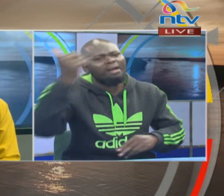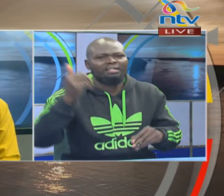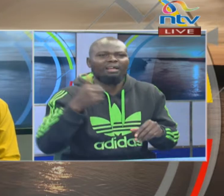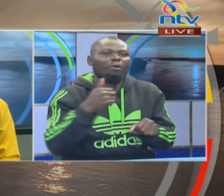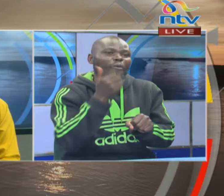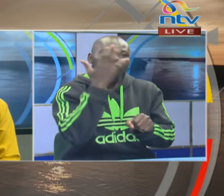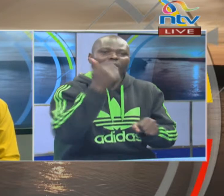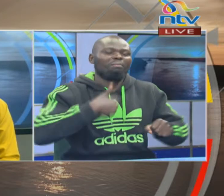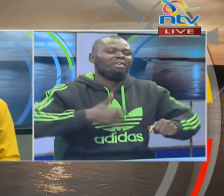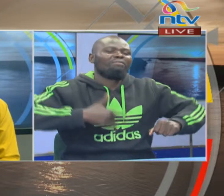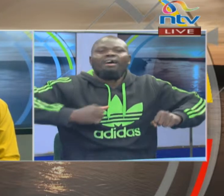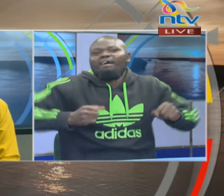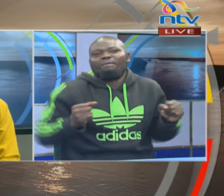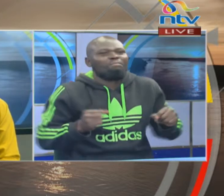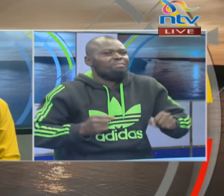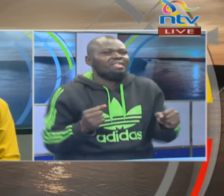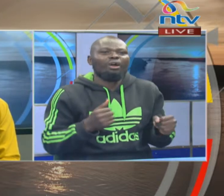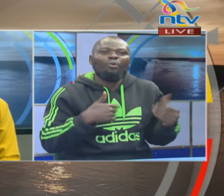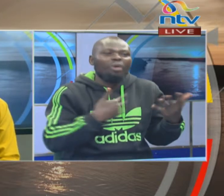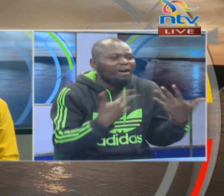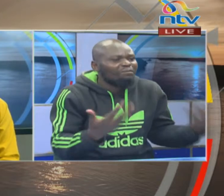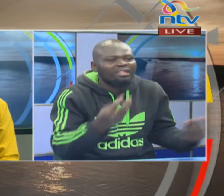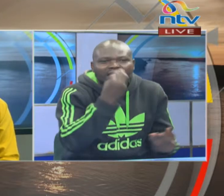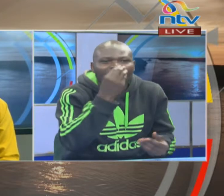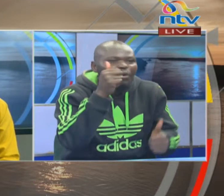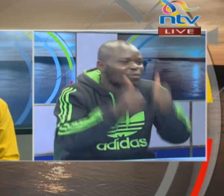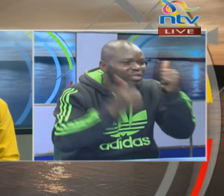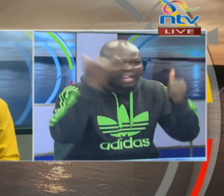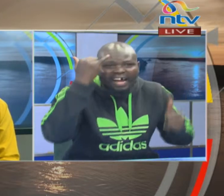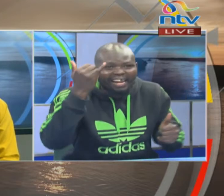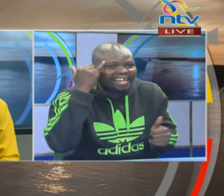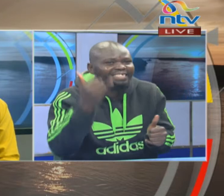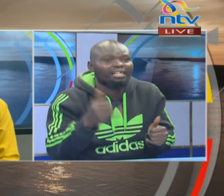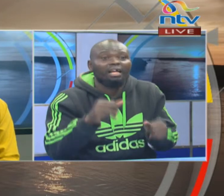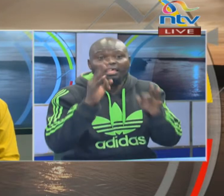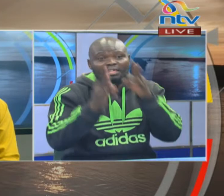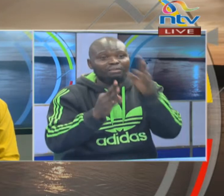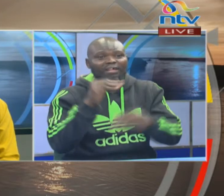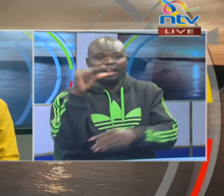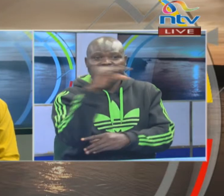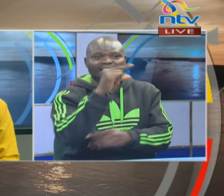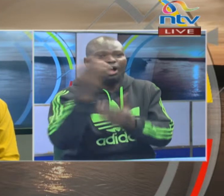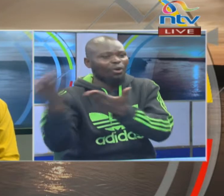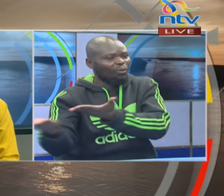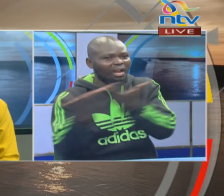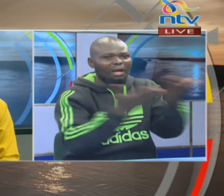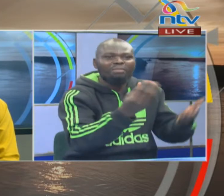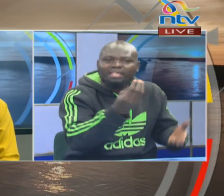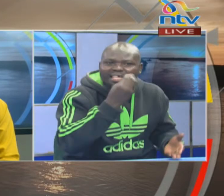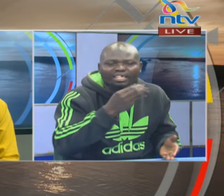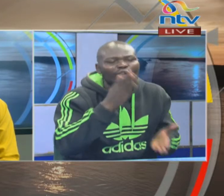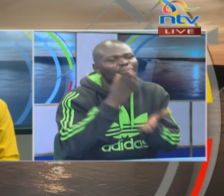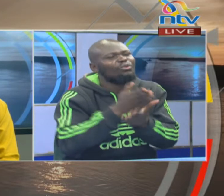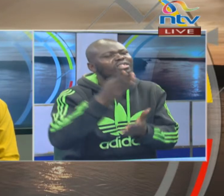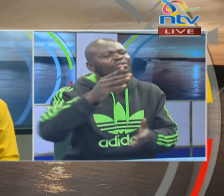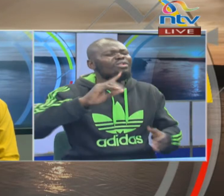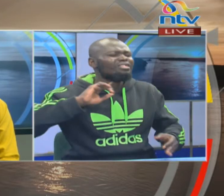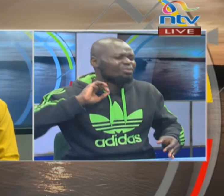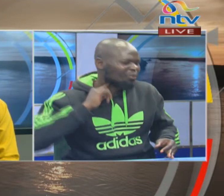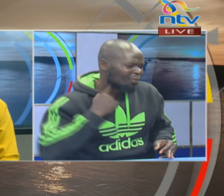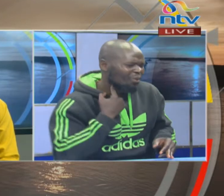up with the businesses. And this way I'll be happy to know what we can be